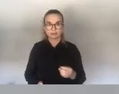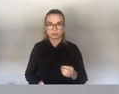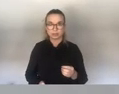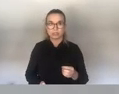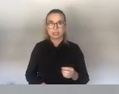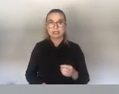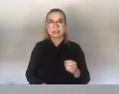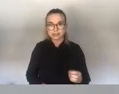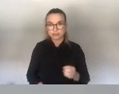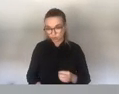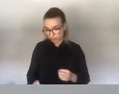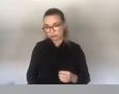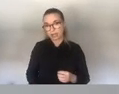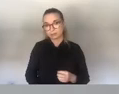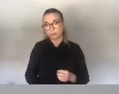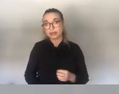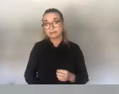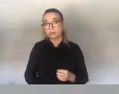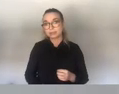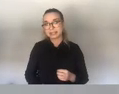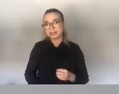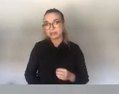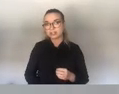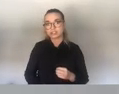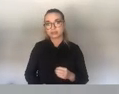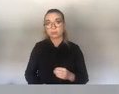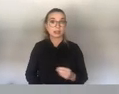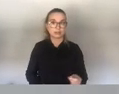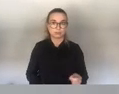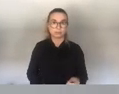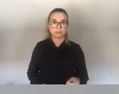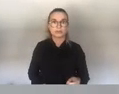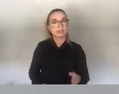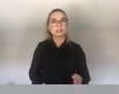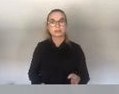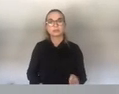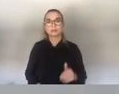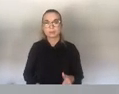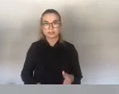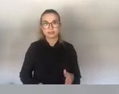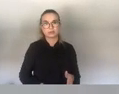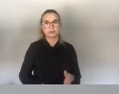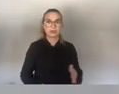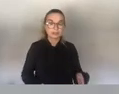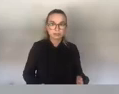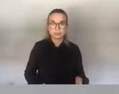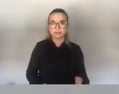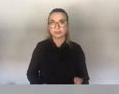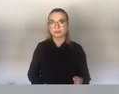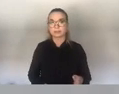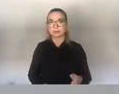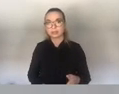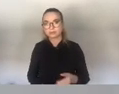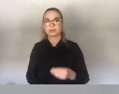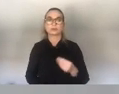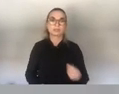and government. Since joining TRAM, we have formed key relationships within government. So these include the Prime Ministerial Advisory Committee on